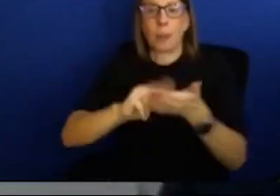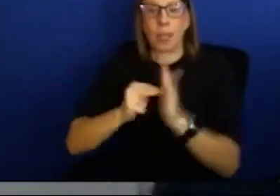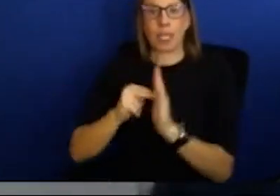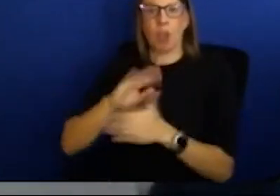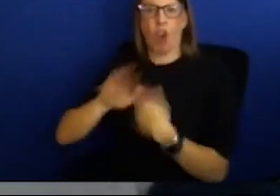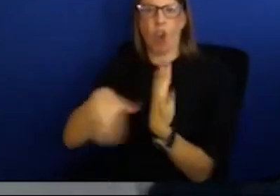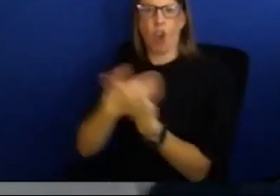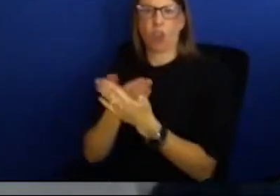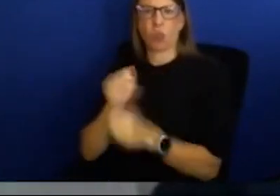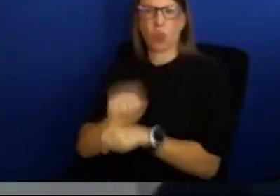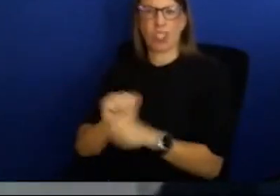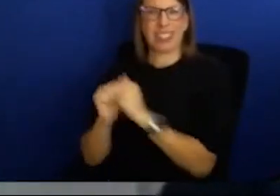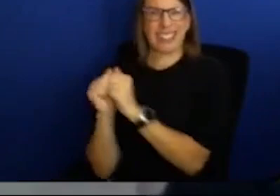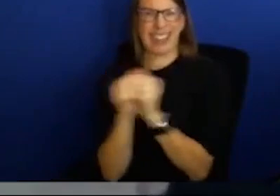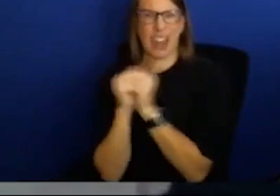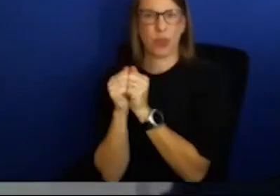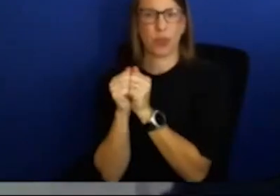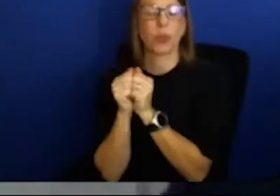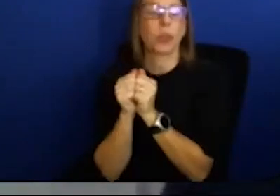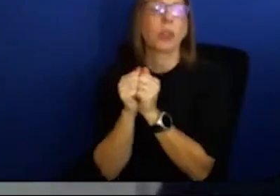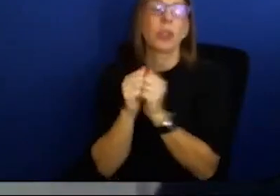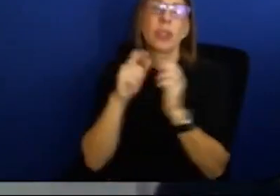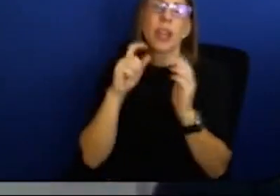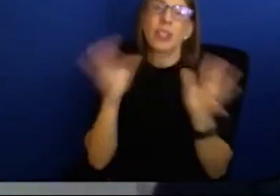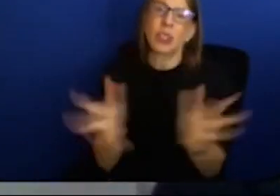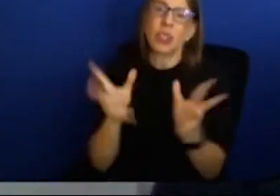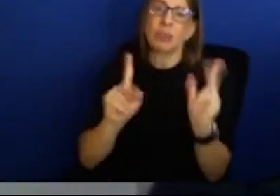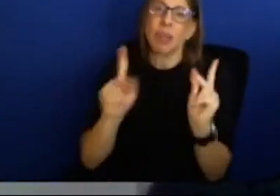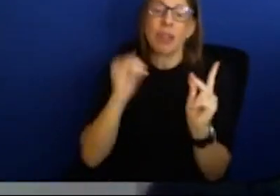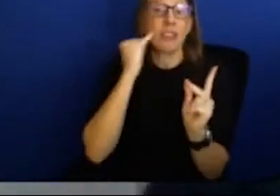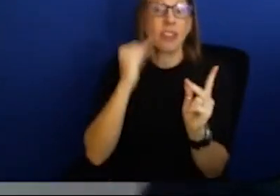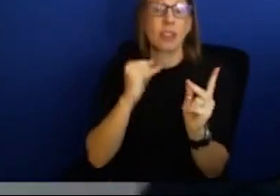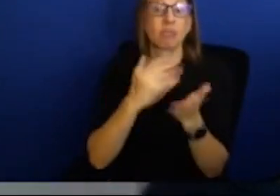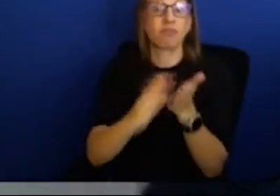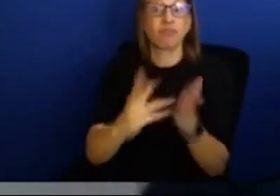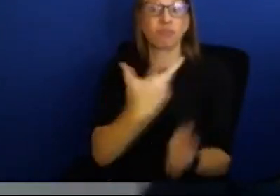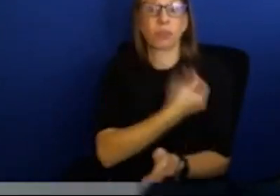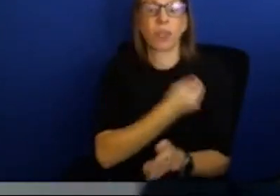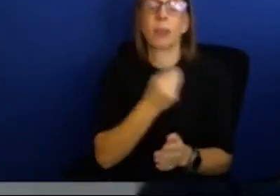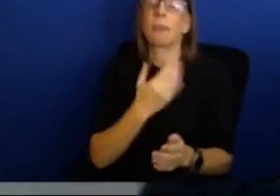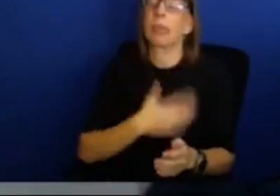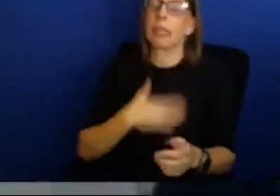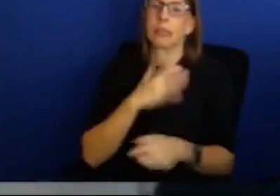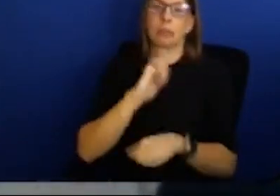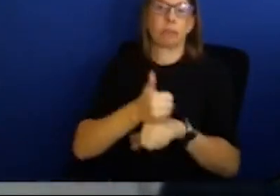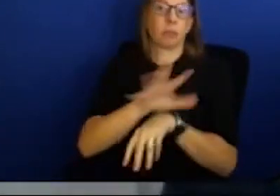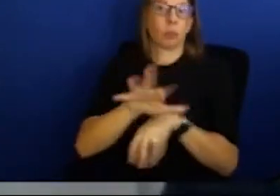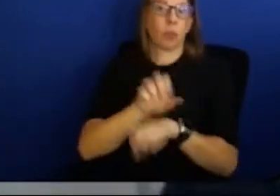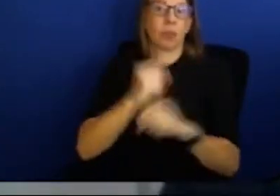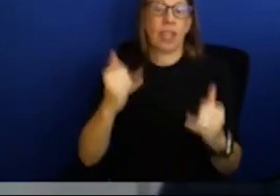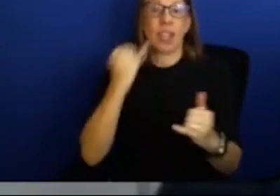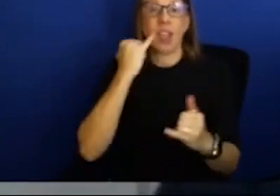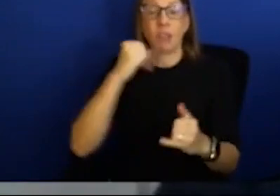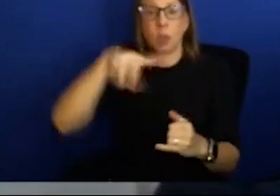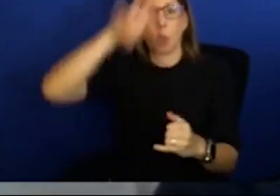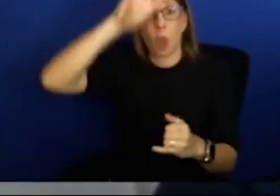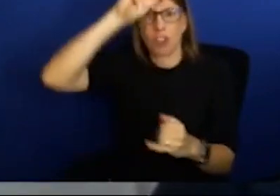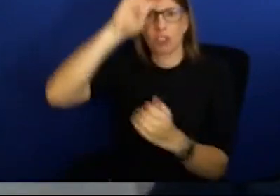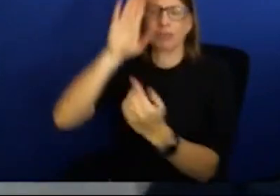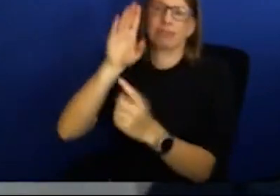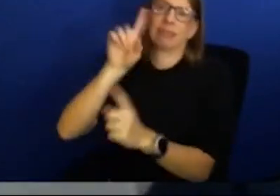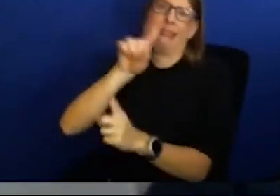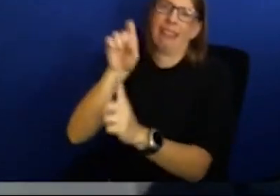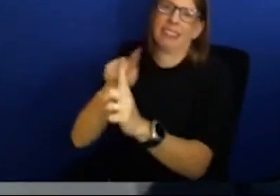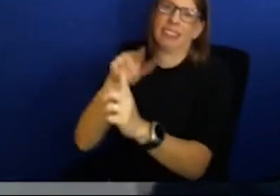pulling in that same direction. So I would encourage people, if you haven't been vaccinated, to make that appointment today. If you have questions, reach out to your healthcare